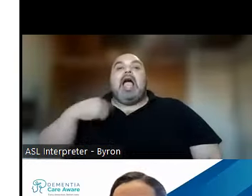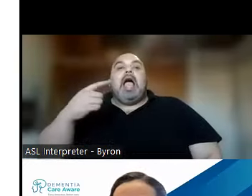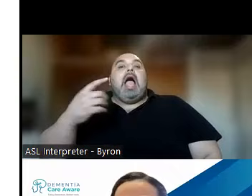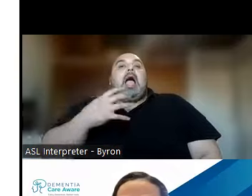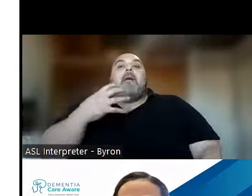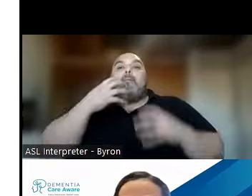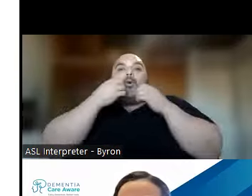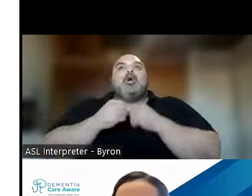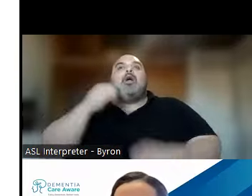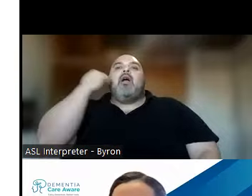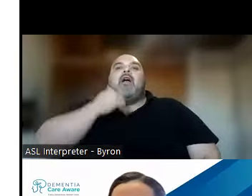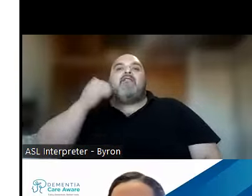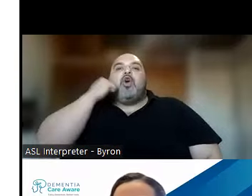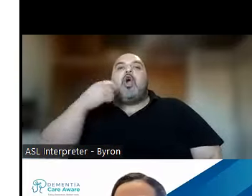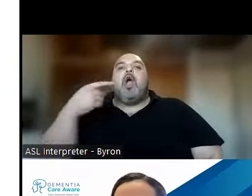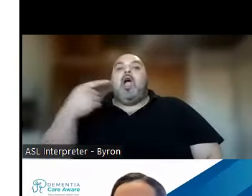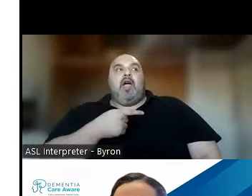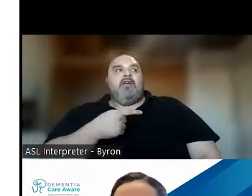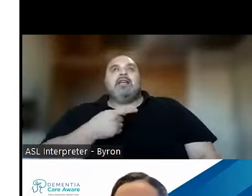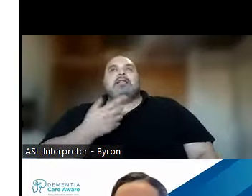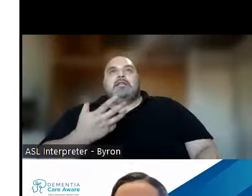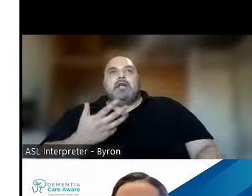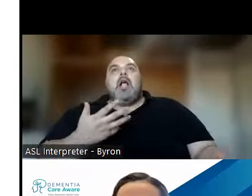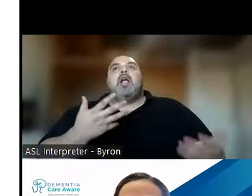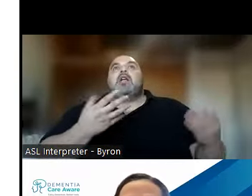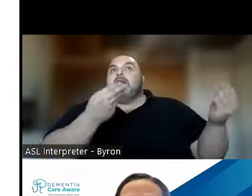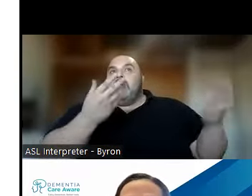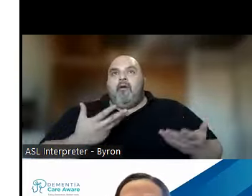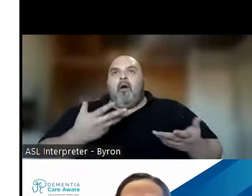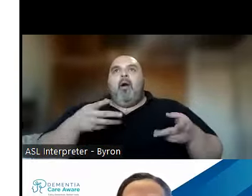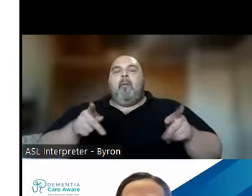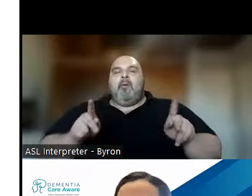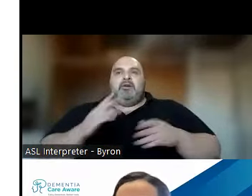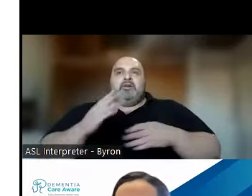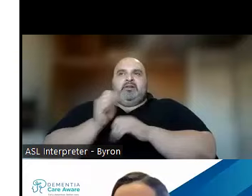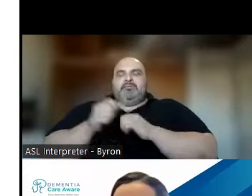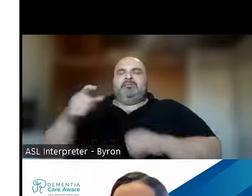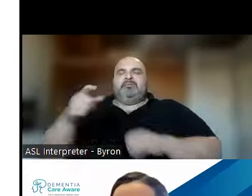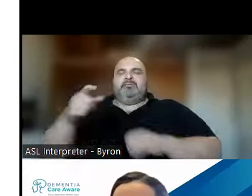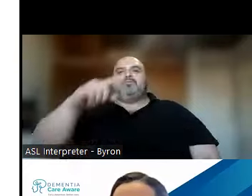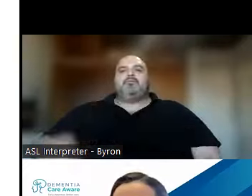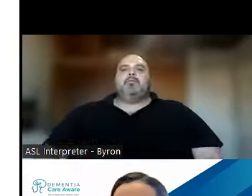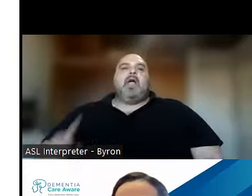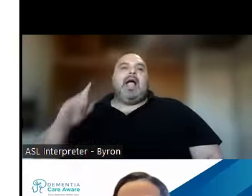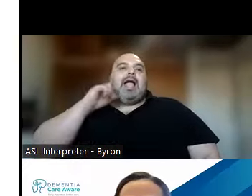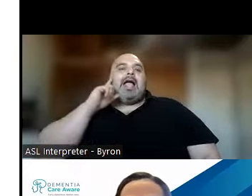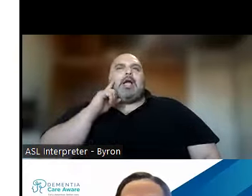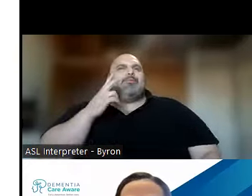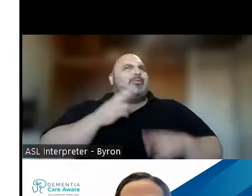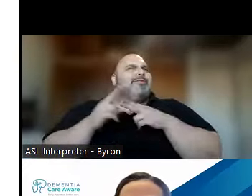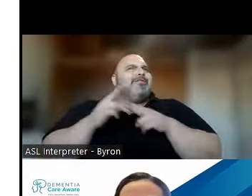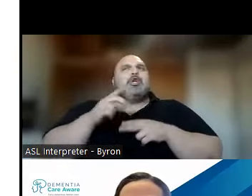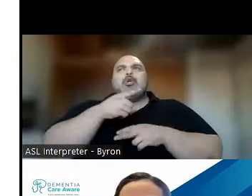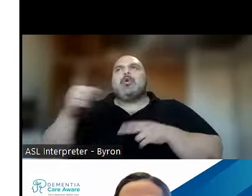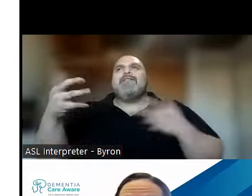appreciate every day, and this slide is meant to give us an opportunity to share with you. I heard briefly, you guys were already